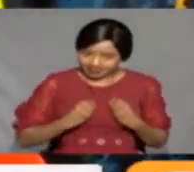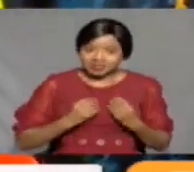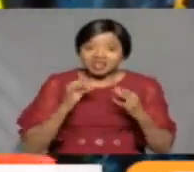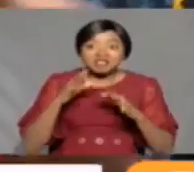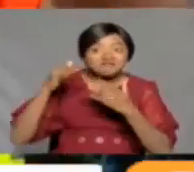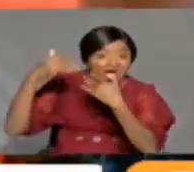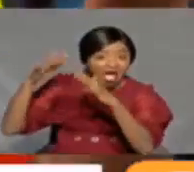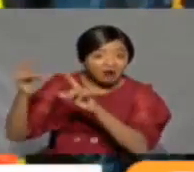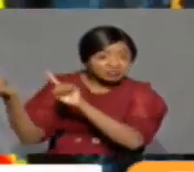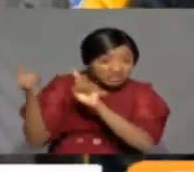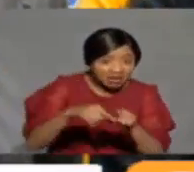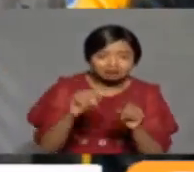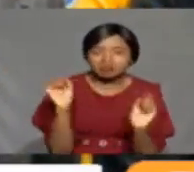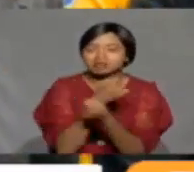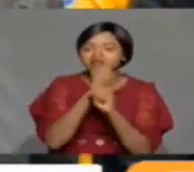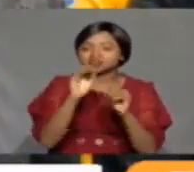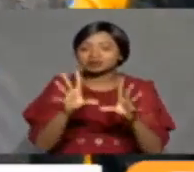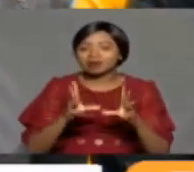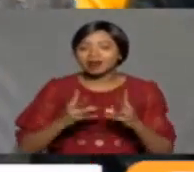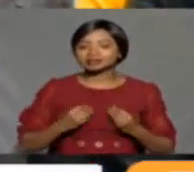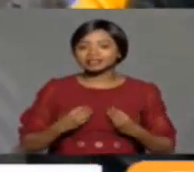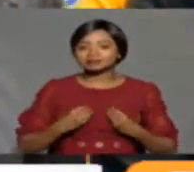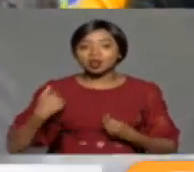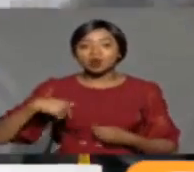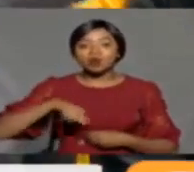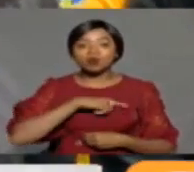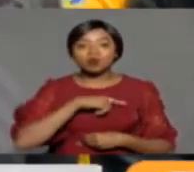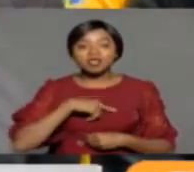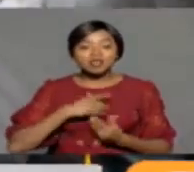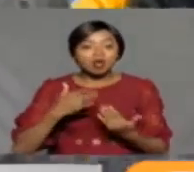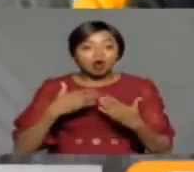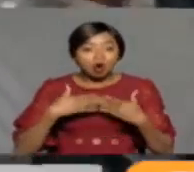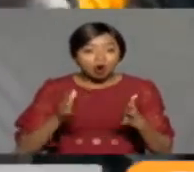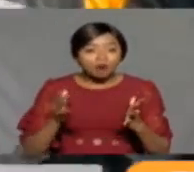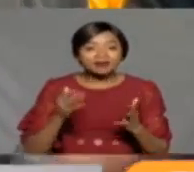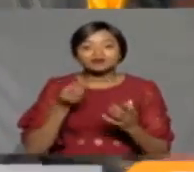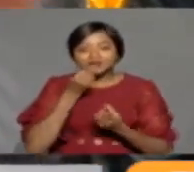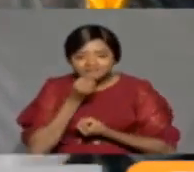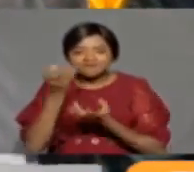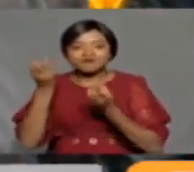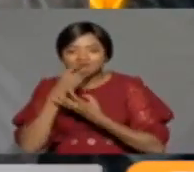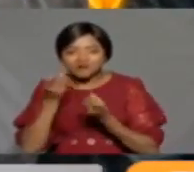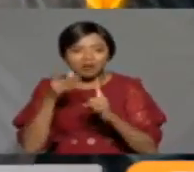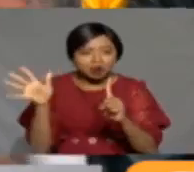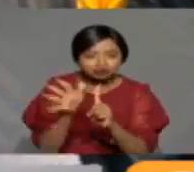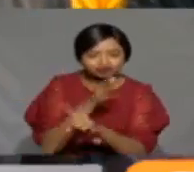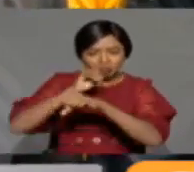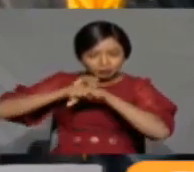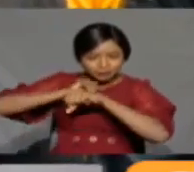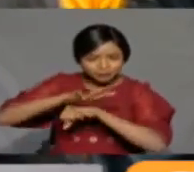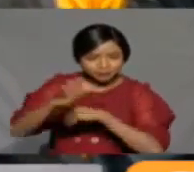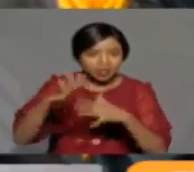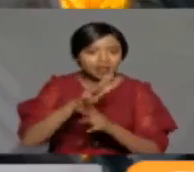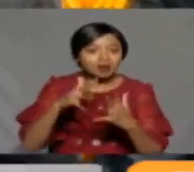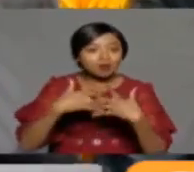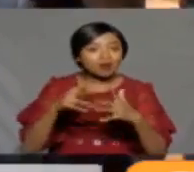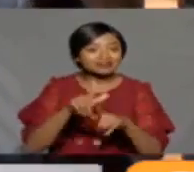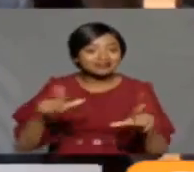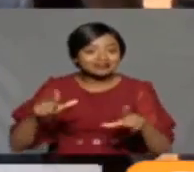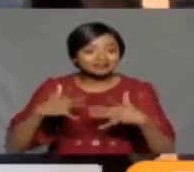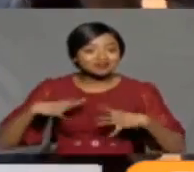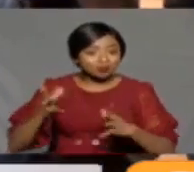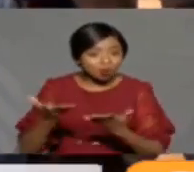watu wa Queensland, si tutafungua. Tutafungua milango na tutatembea West mzima tuki-insight. Hakuna milango